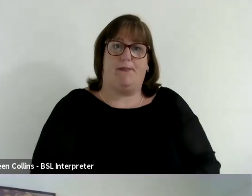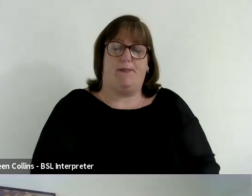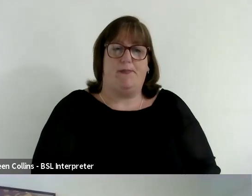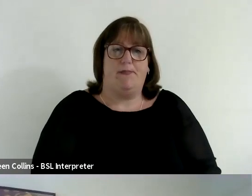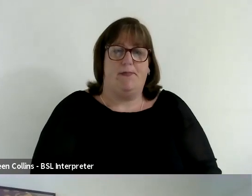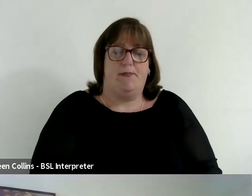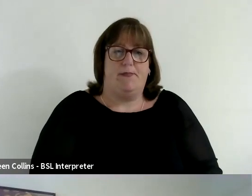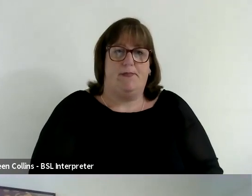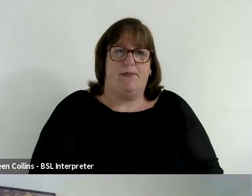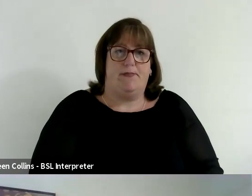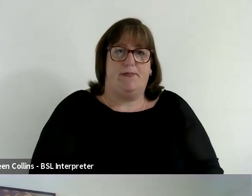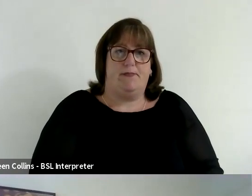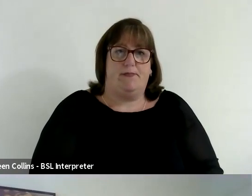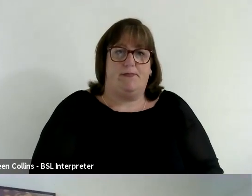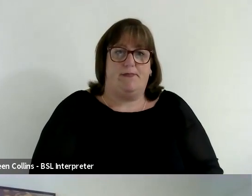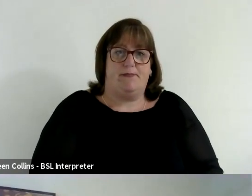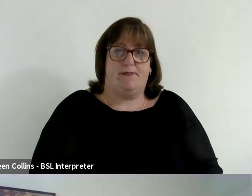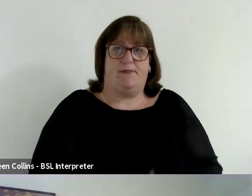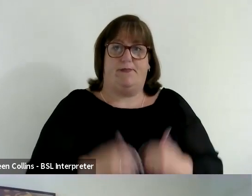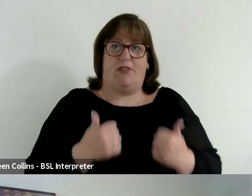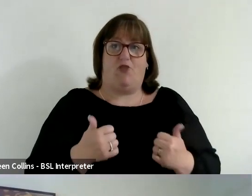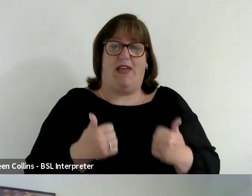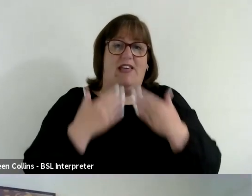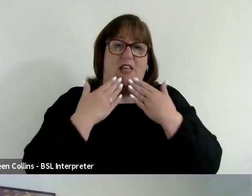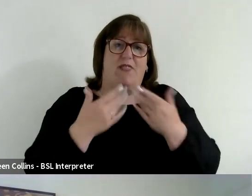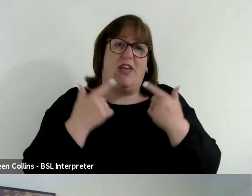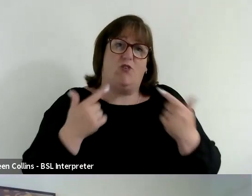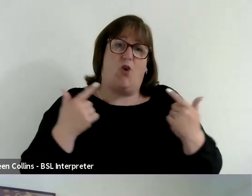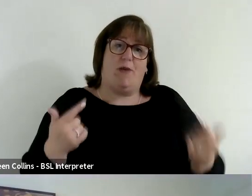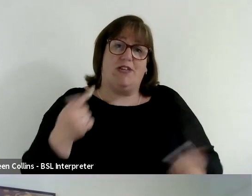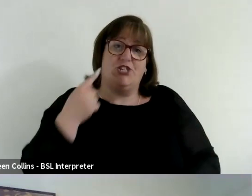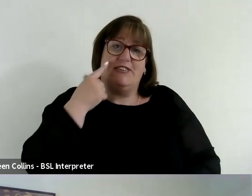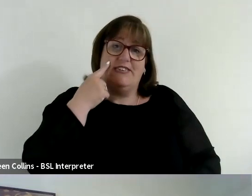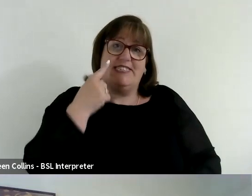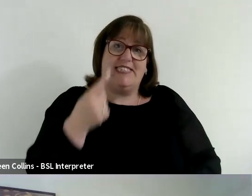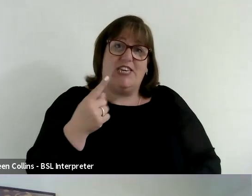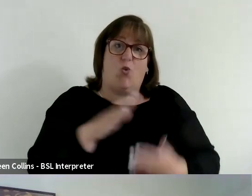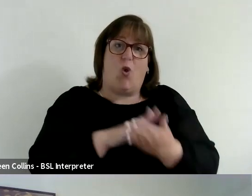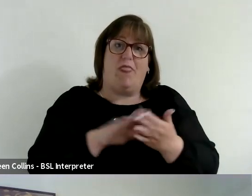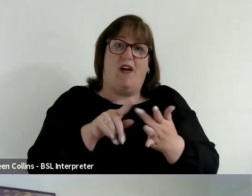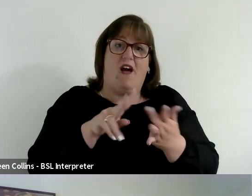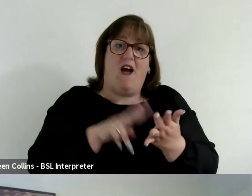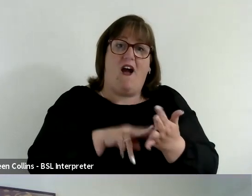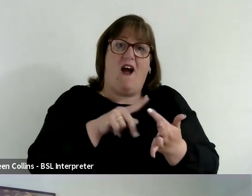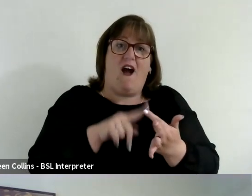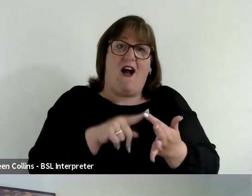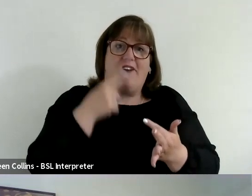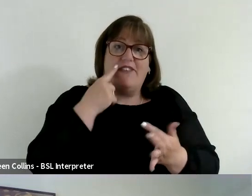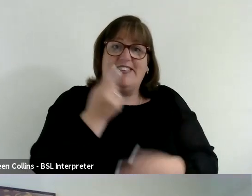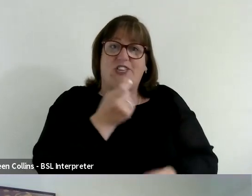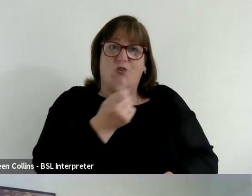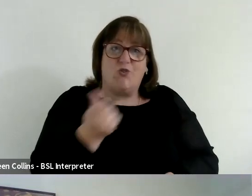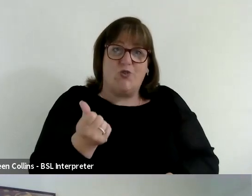definitely. But if everybody else has had time, that's great. So thanks very much. See you on the Hive. See you soon, Nikki. And thanks for being here.